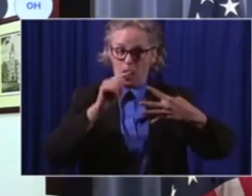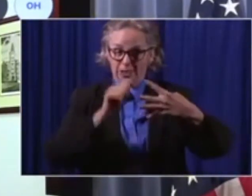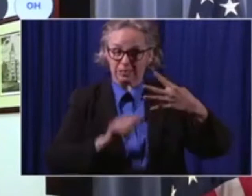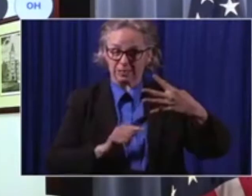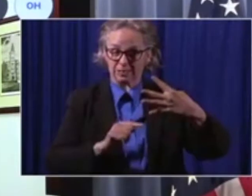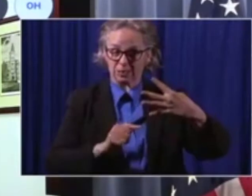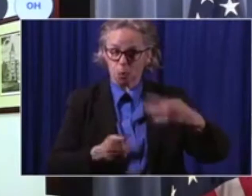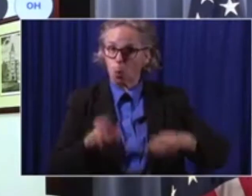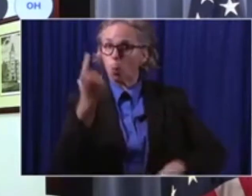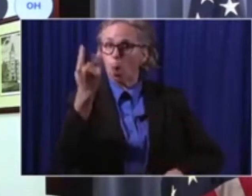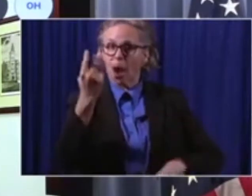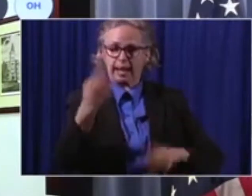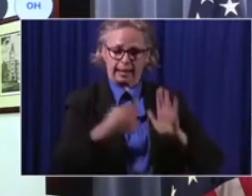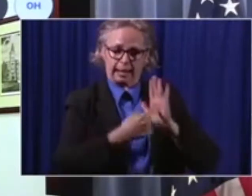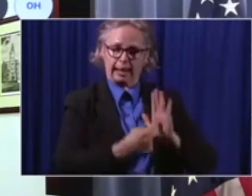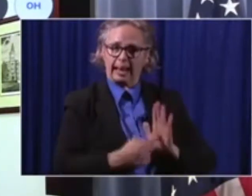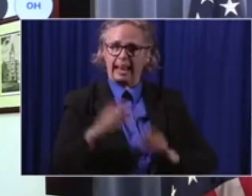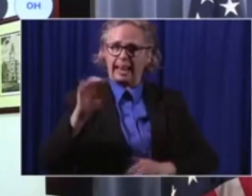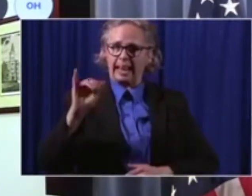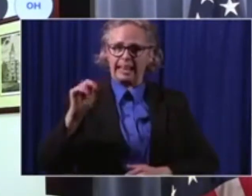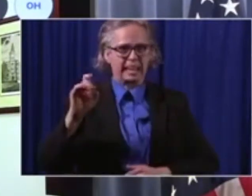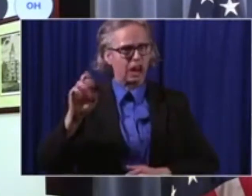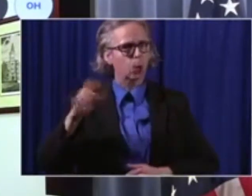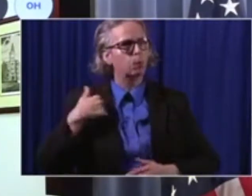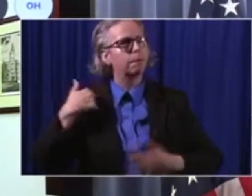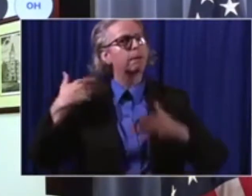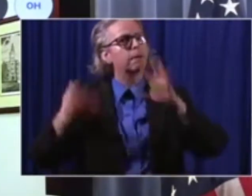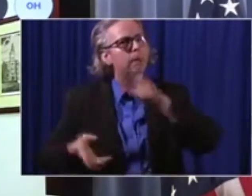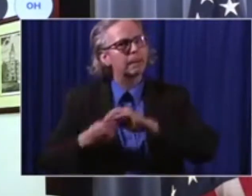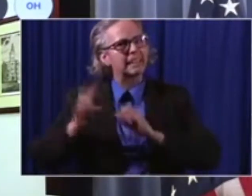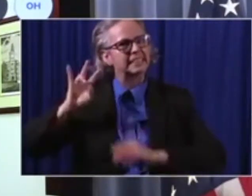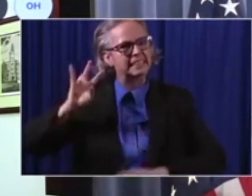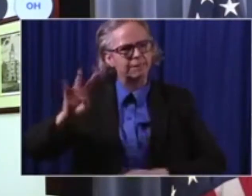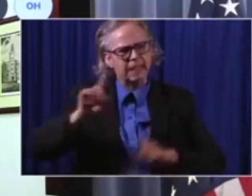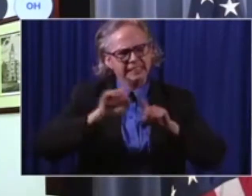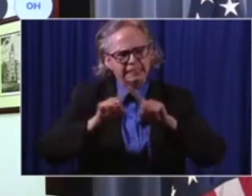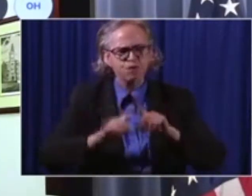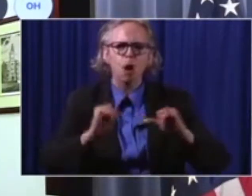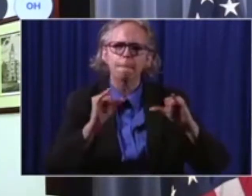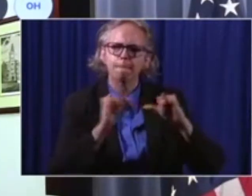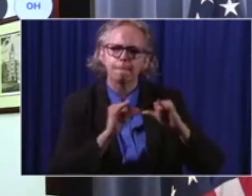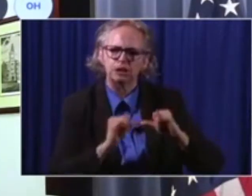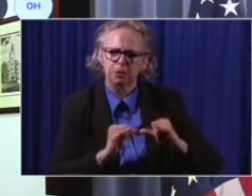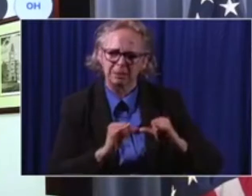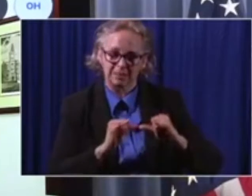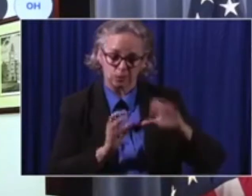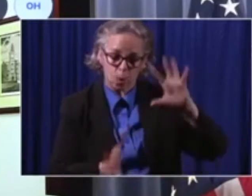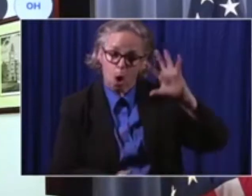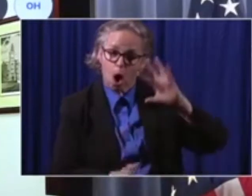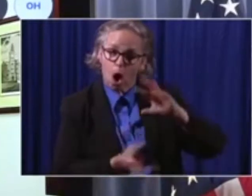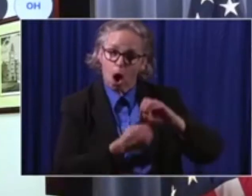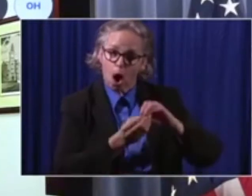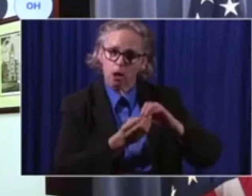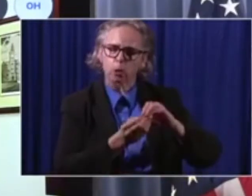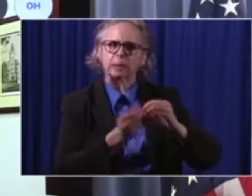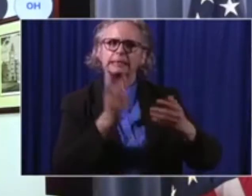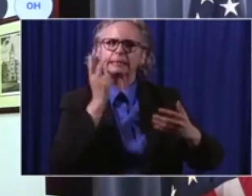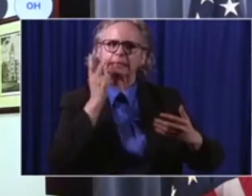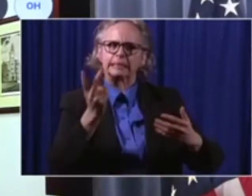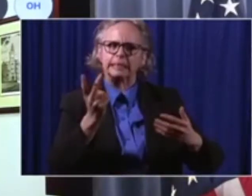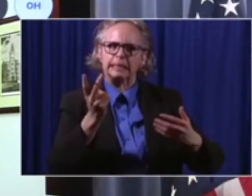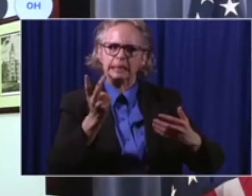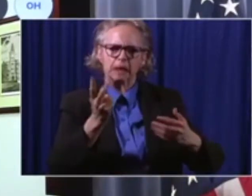metrics that when you look at the trajectory of each and every metric, you see a trend that will, for any one geographic area of